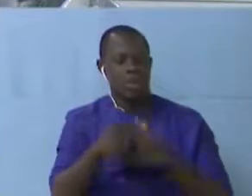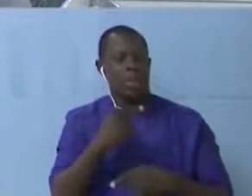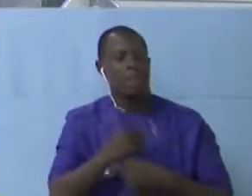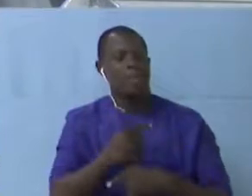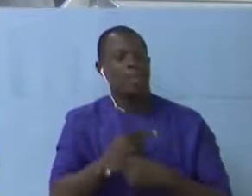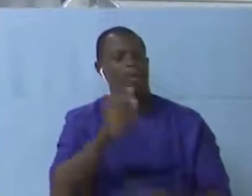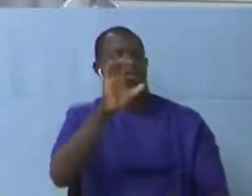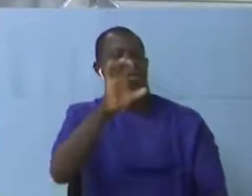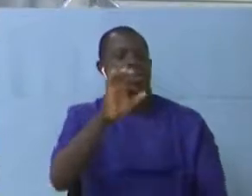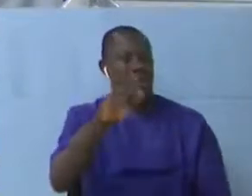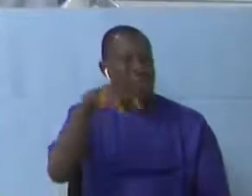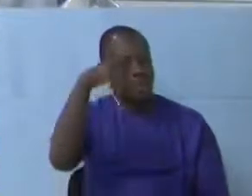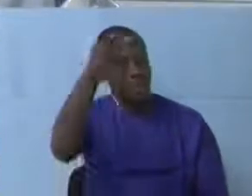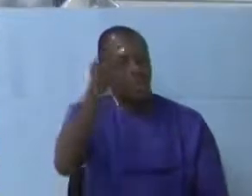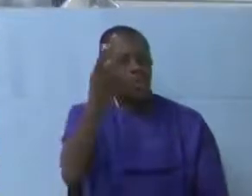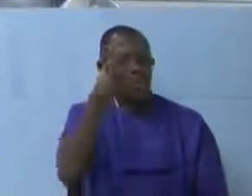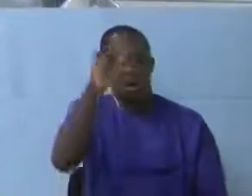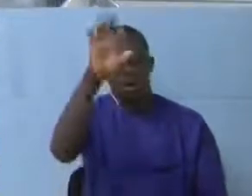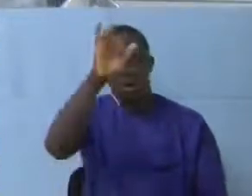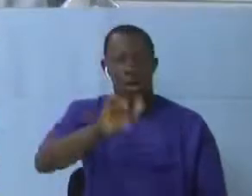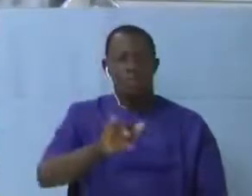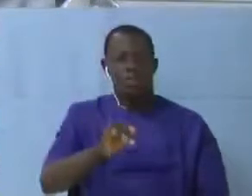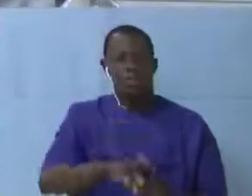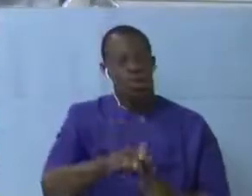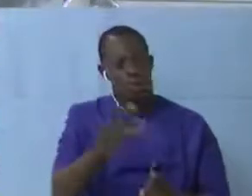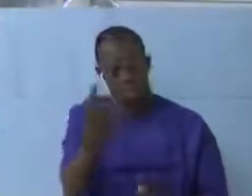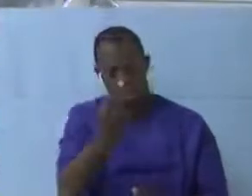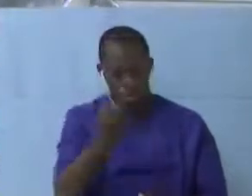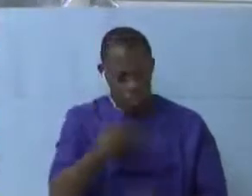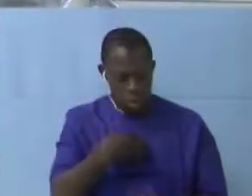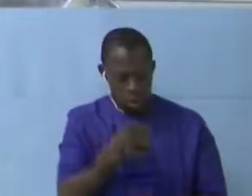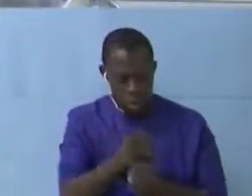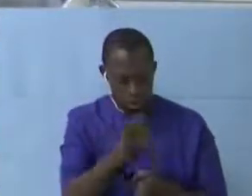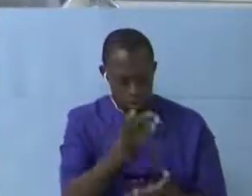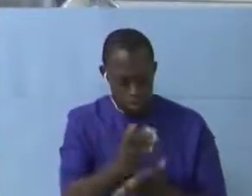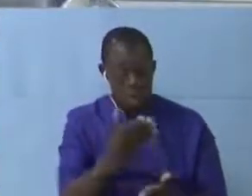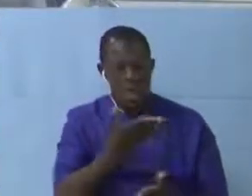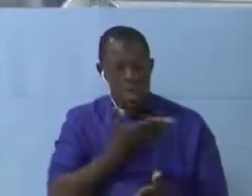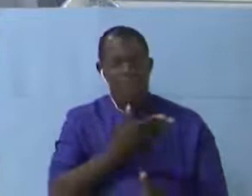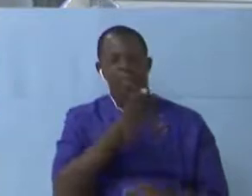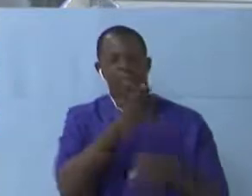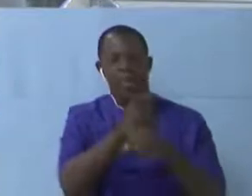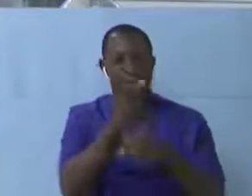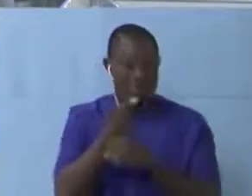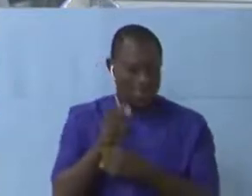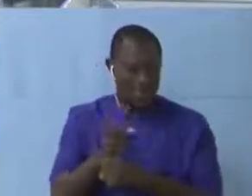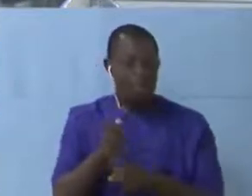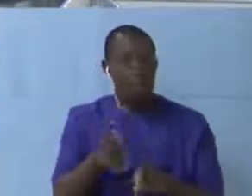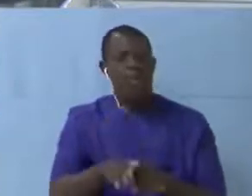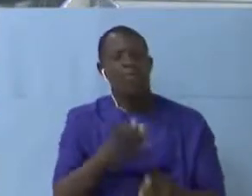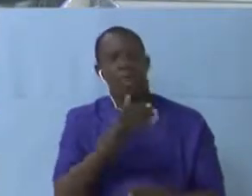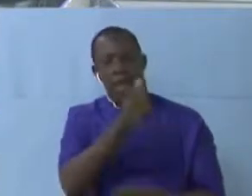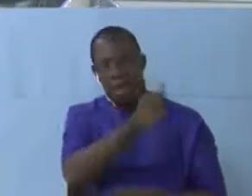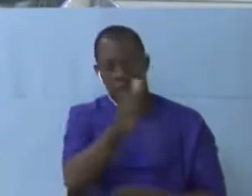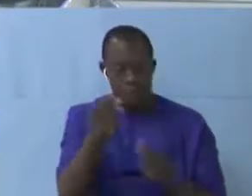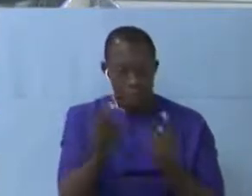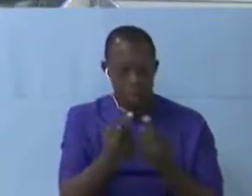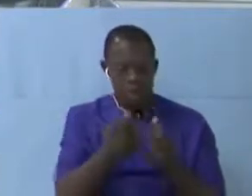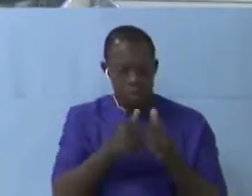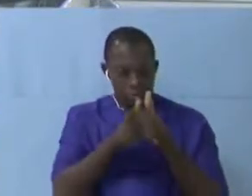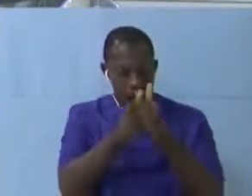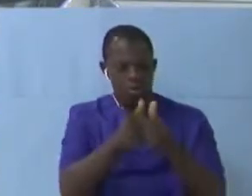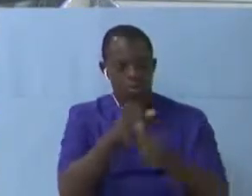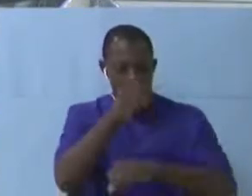years. But it's all about making sure there are guarantees, making sure everything revolves around institutions,